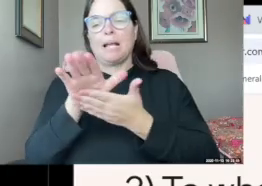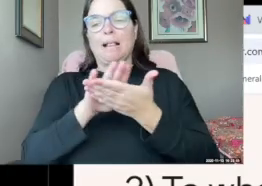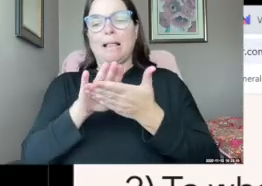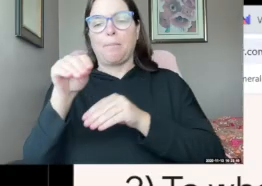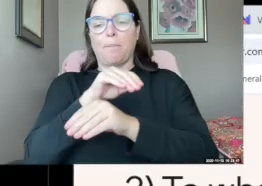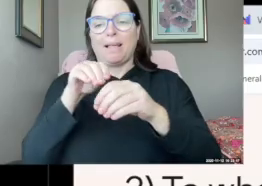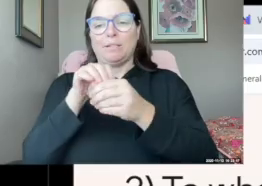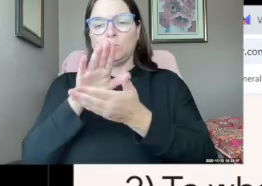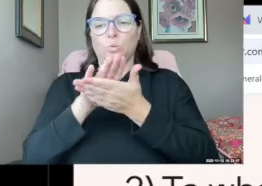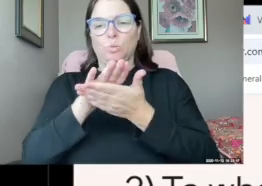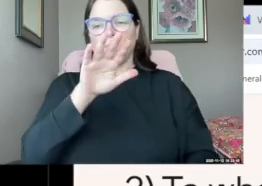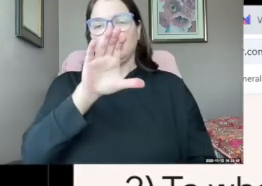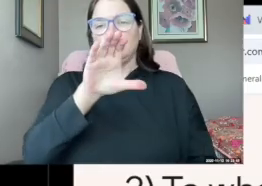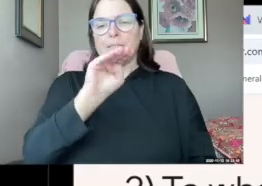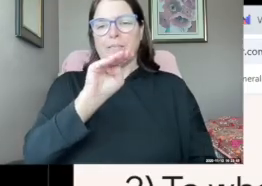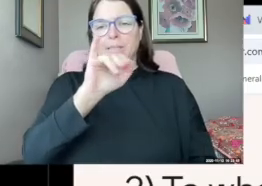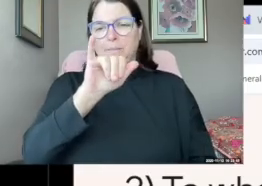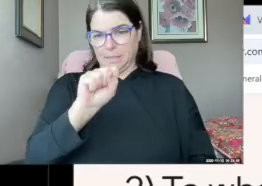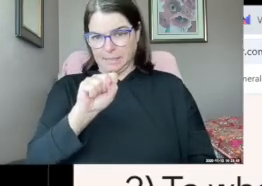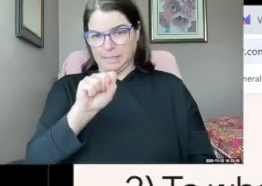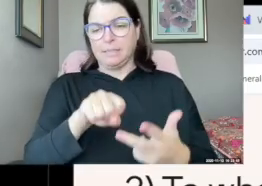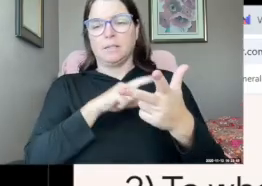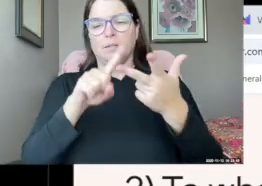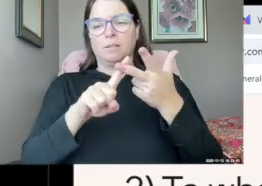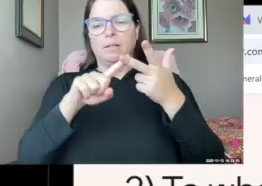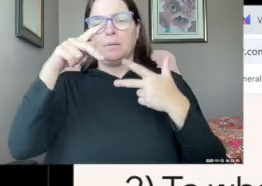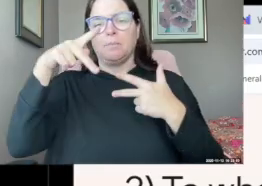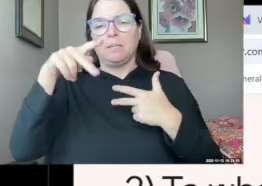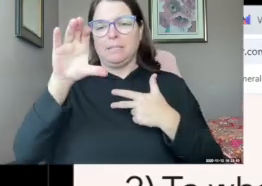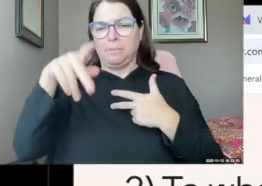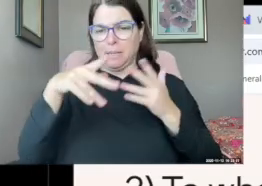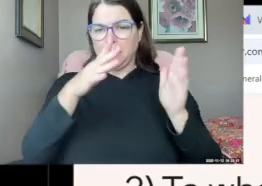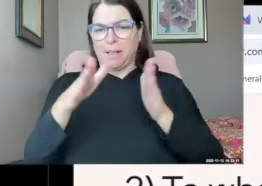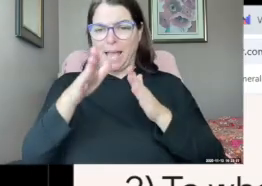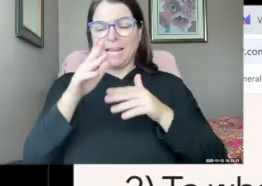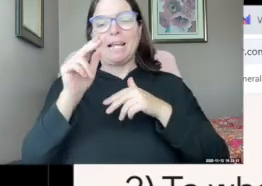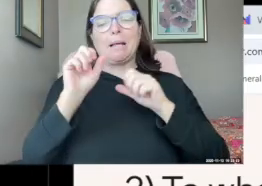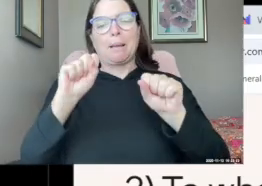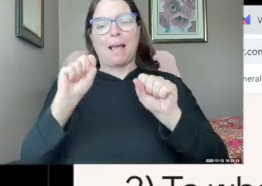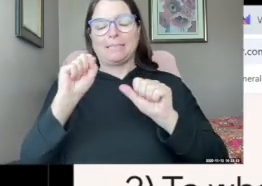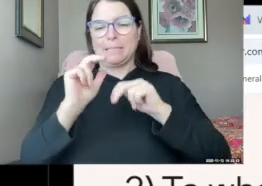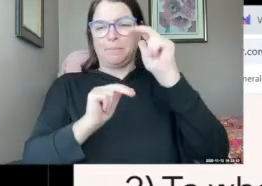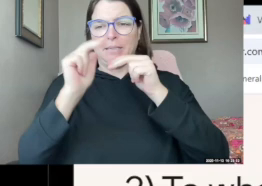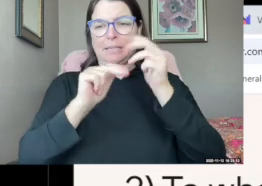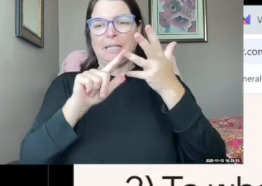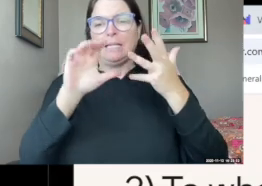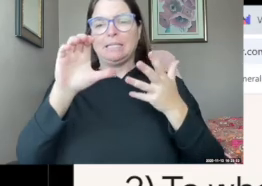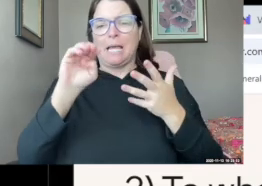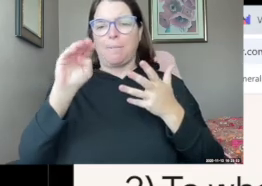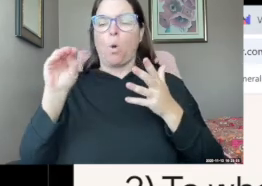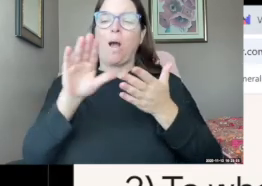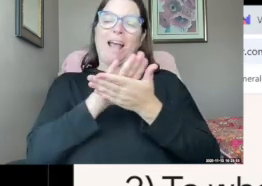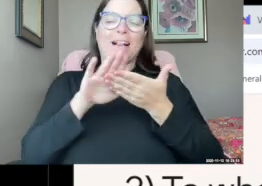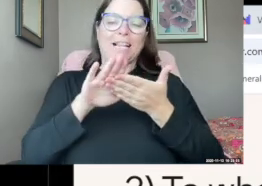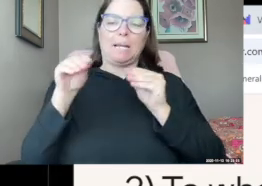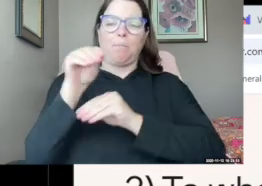STEP, Clean Mobility in Schools, or CMIS, Planning and Capacity Building, or PCB, and then Clean Mobility